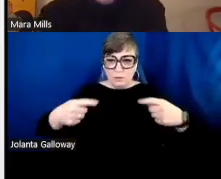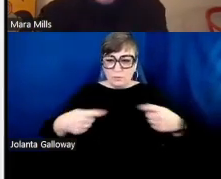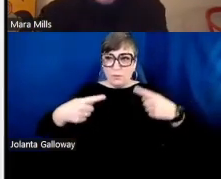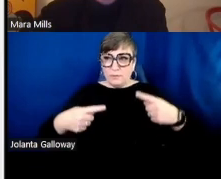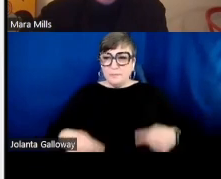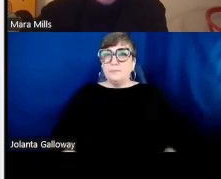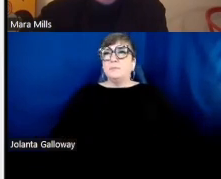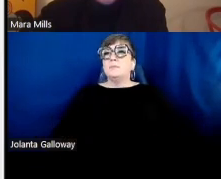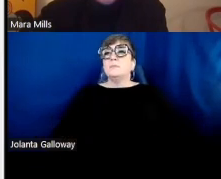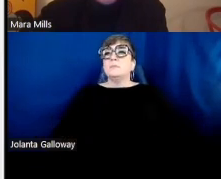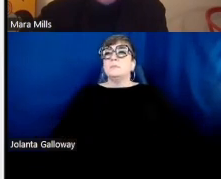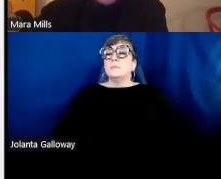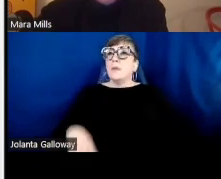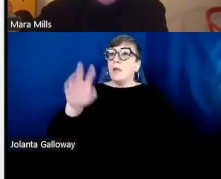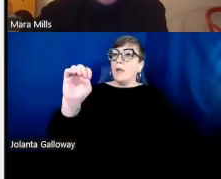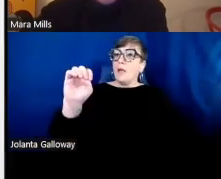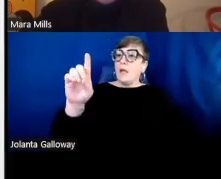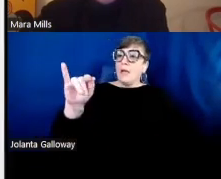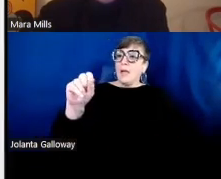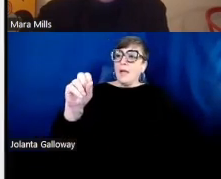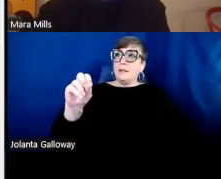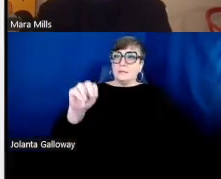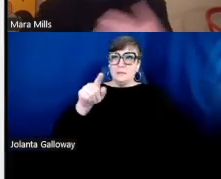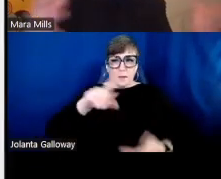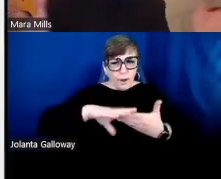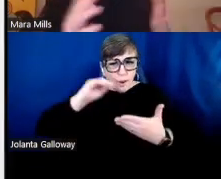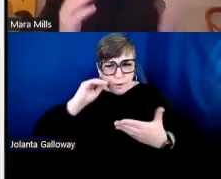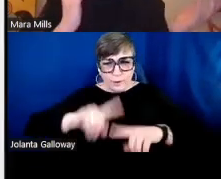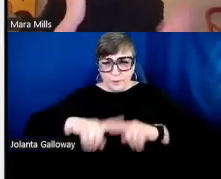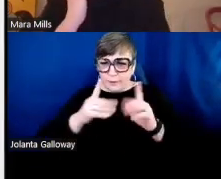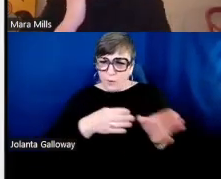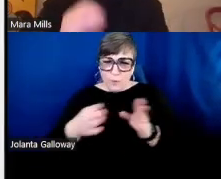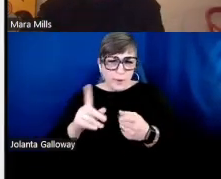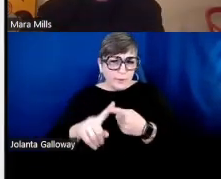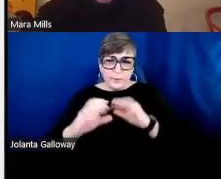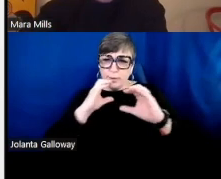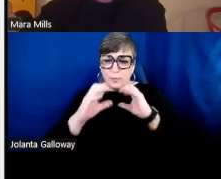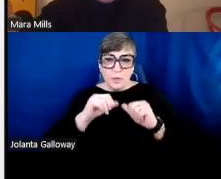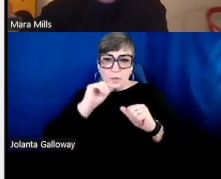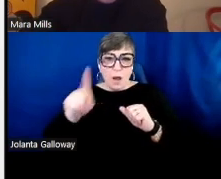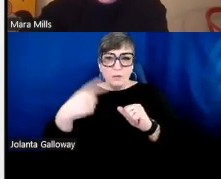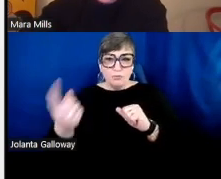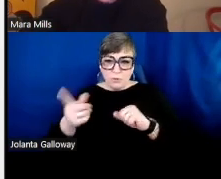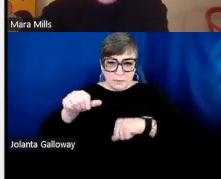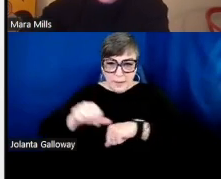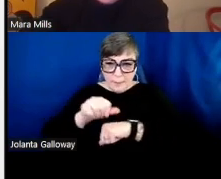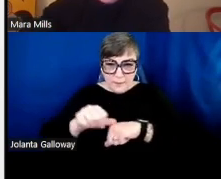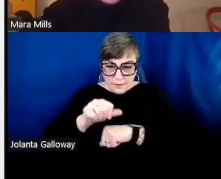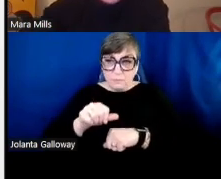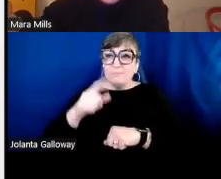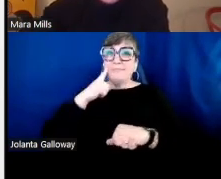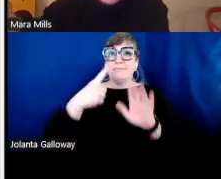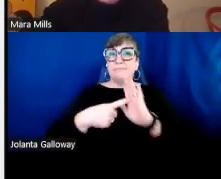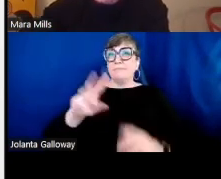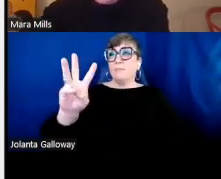learned to communicate um beyond his hearing um and and beyond amplification so for instance william terry's grandson